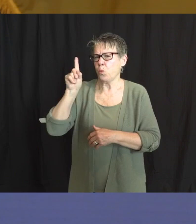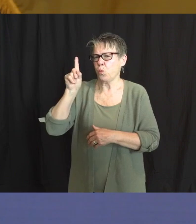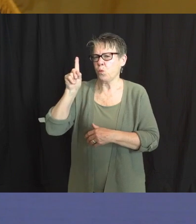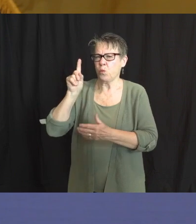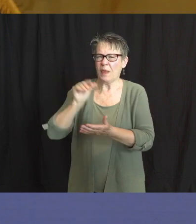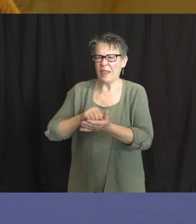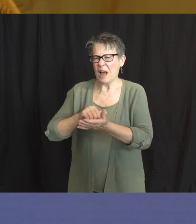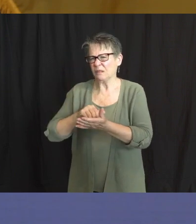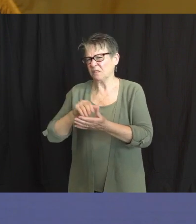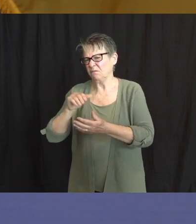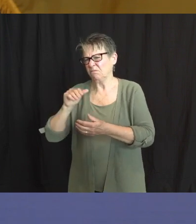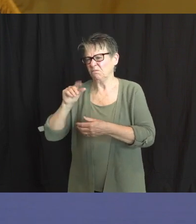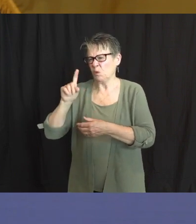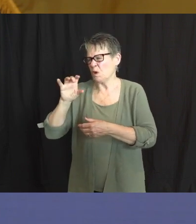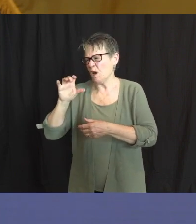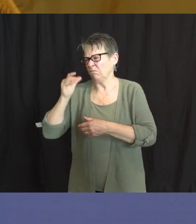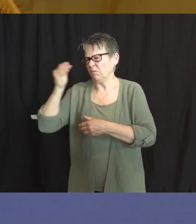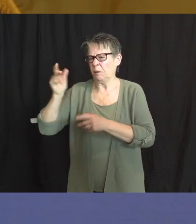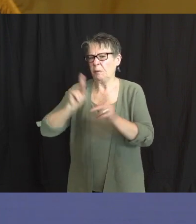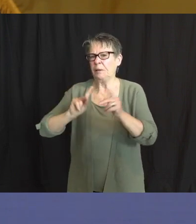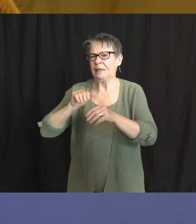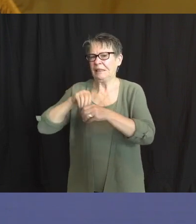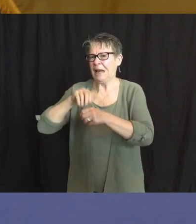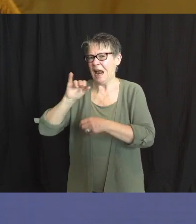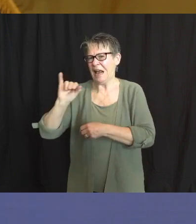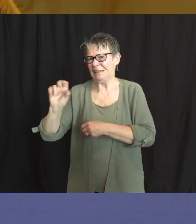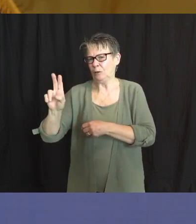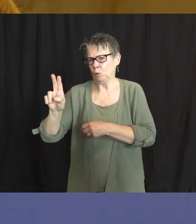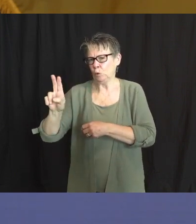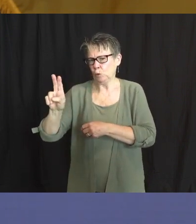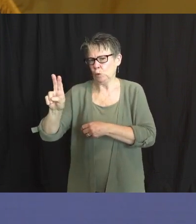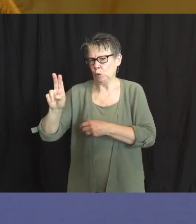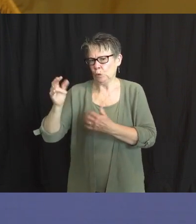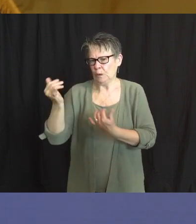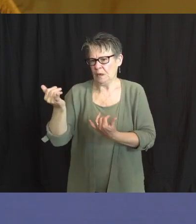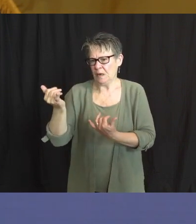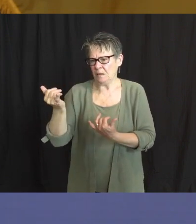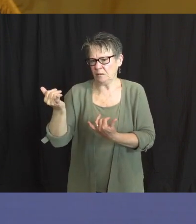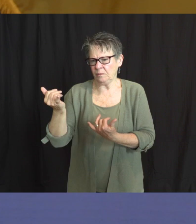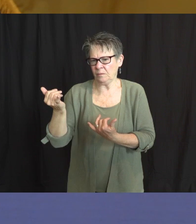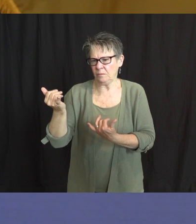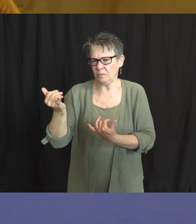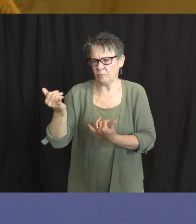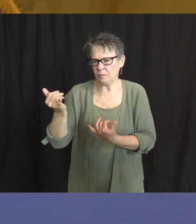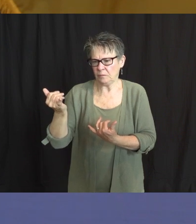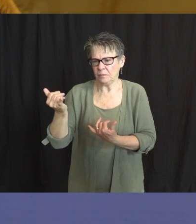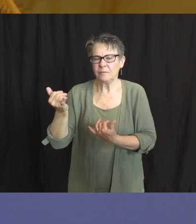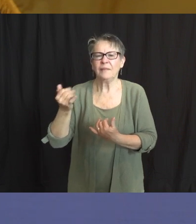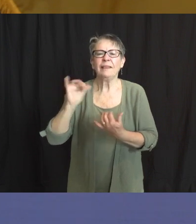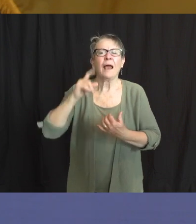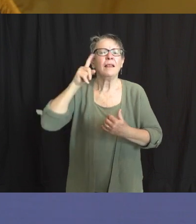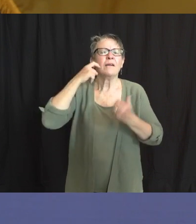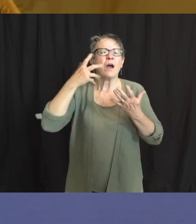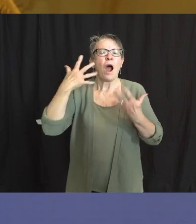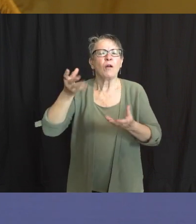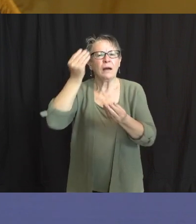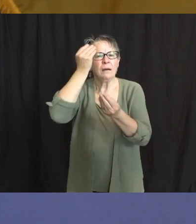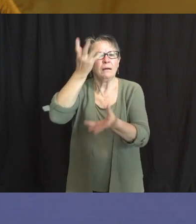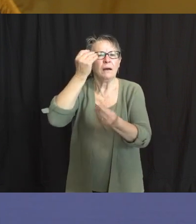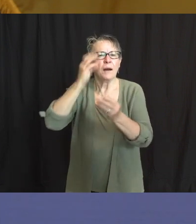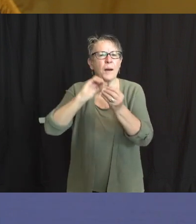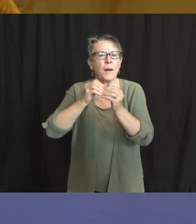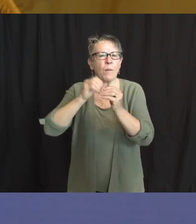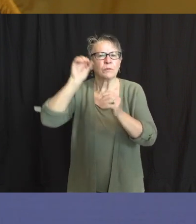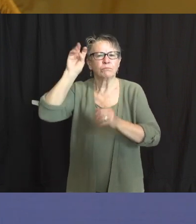deaths reported today. In terms of deaths, the breakdown by race and ethnicity is as follows: